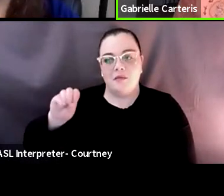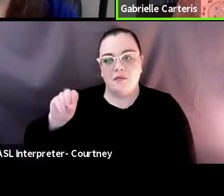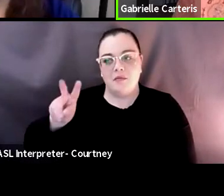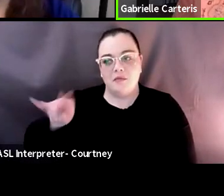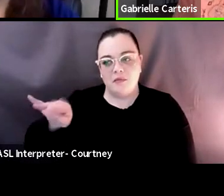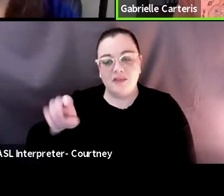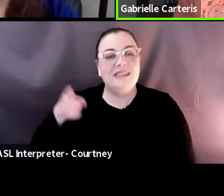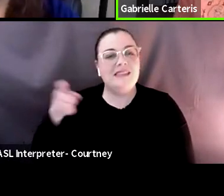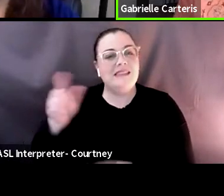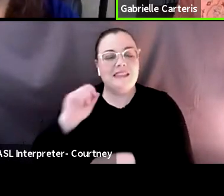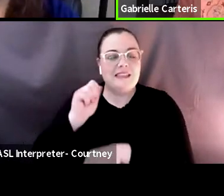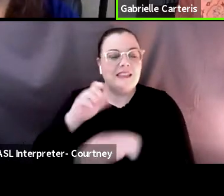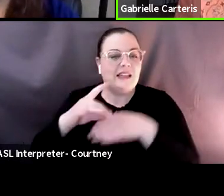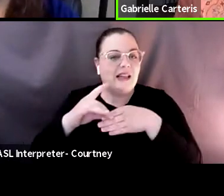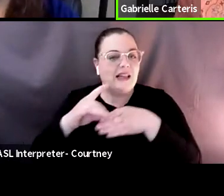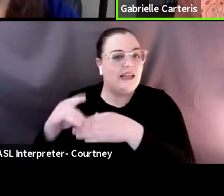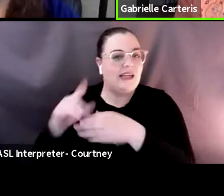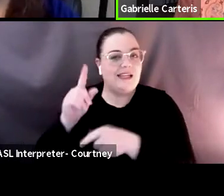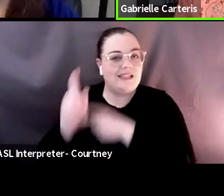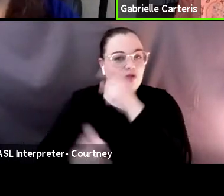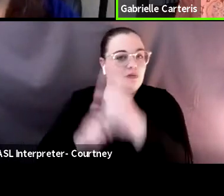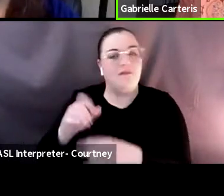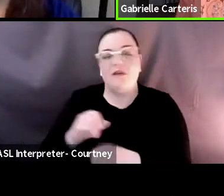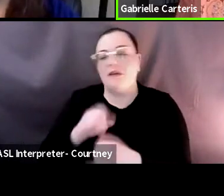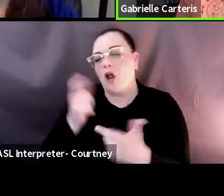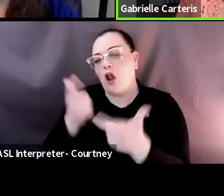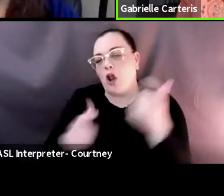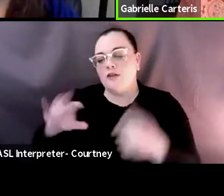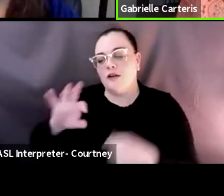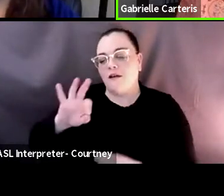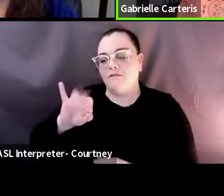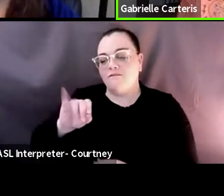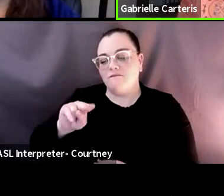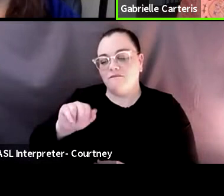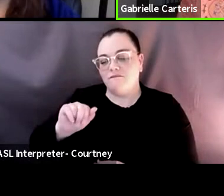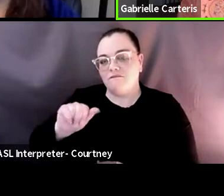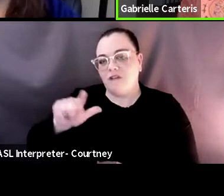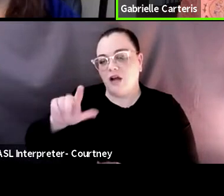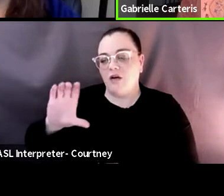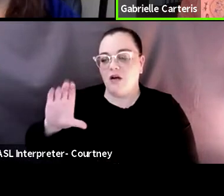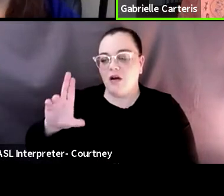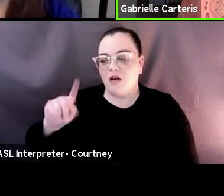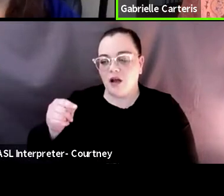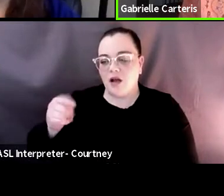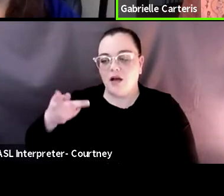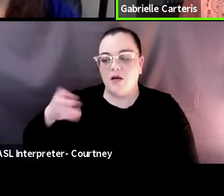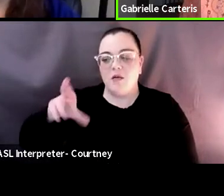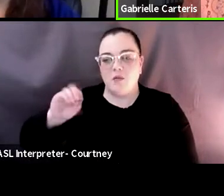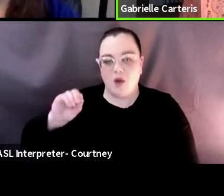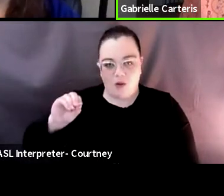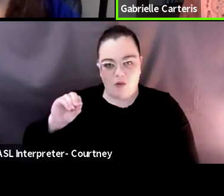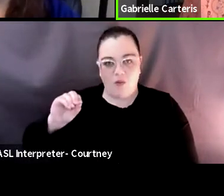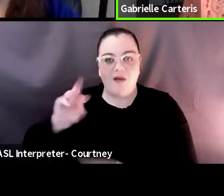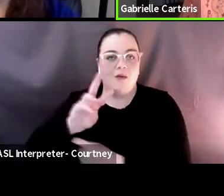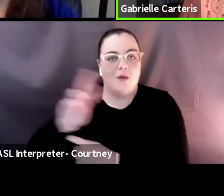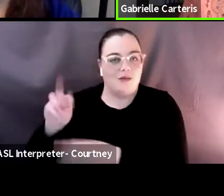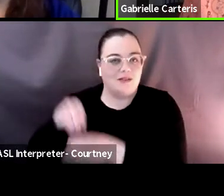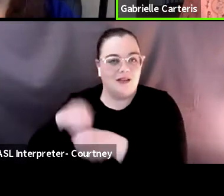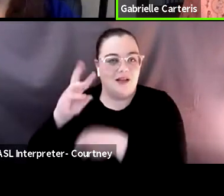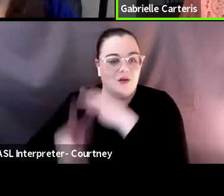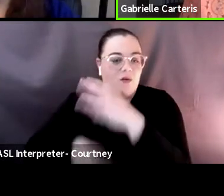contributor for the largest Final Cut Pro X website in the world. That's fcp.co. And you can find that at